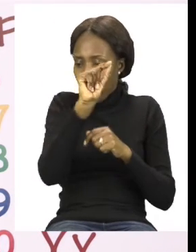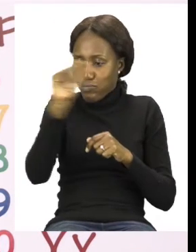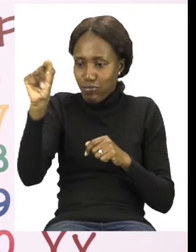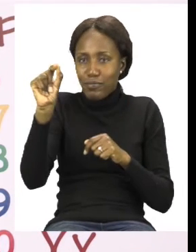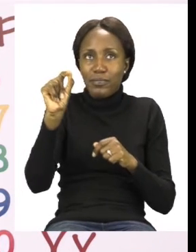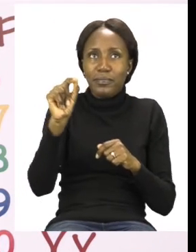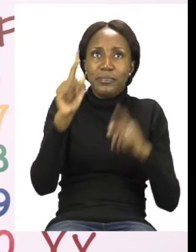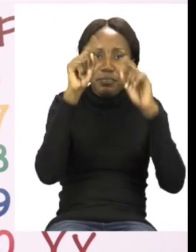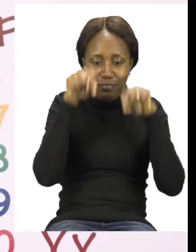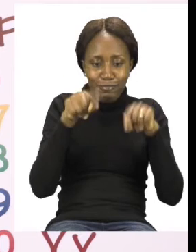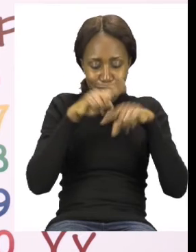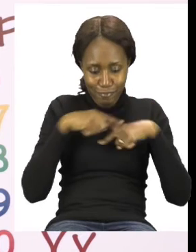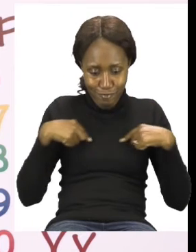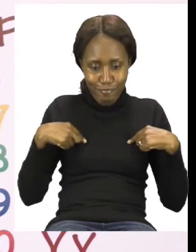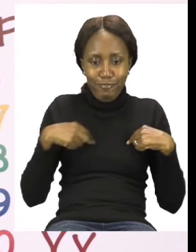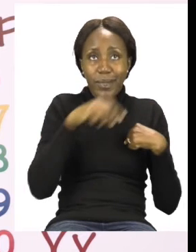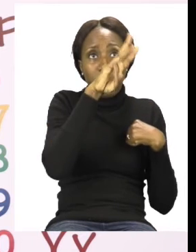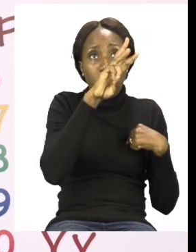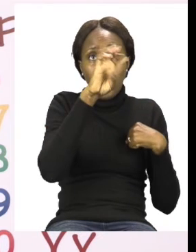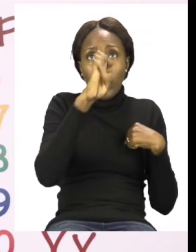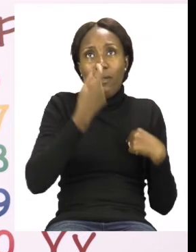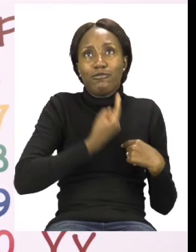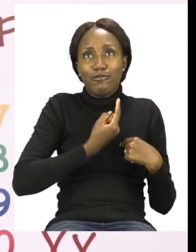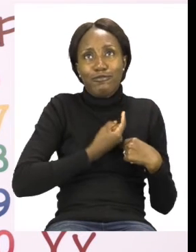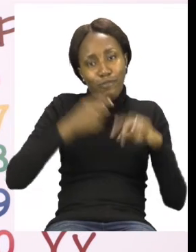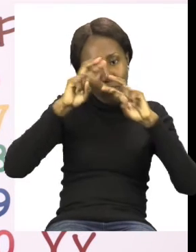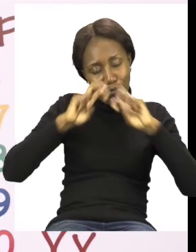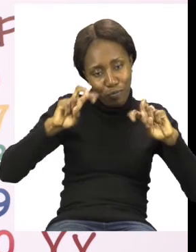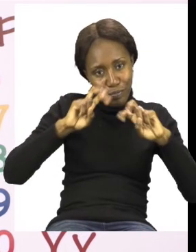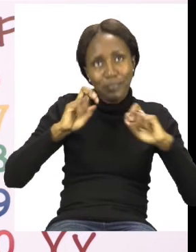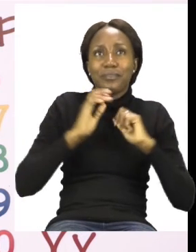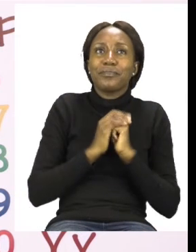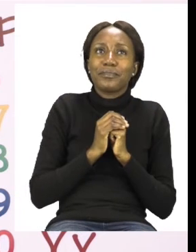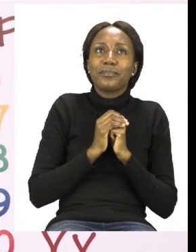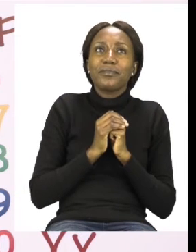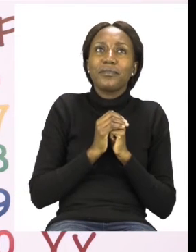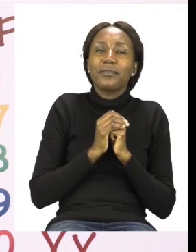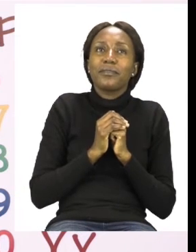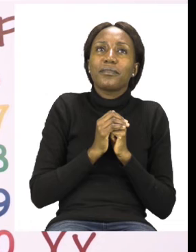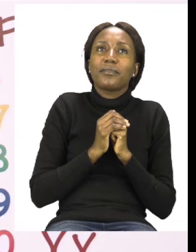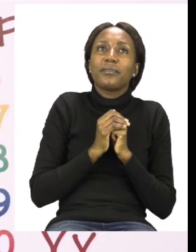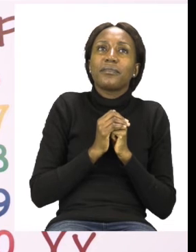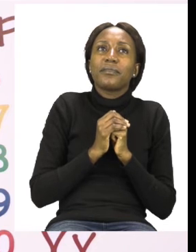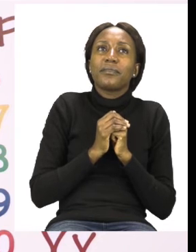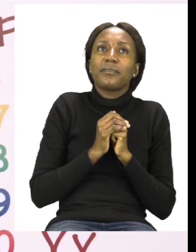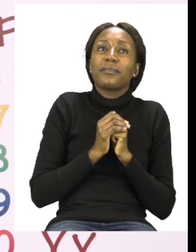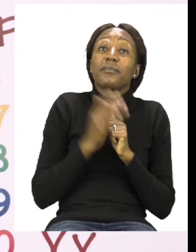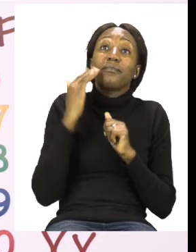word we, you are going to find by yourself. After that, boys and girls, they are asking you to